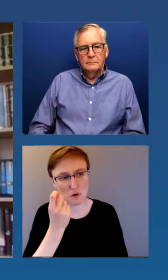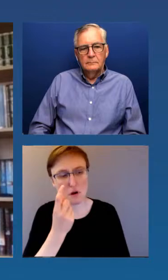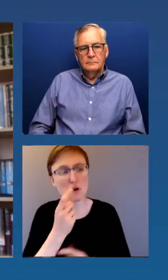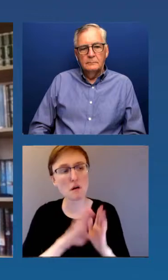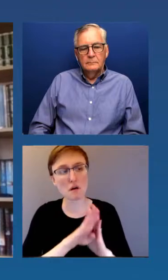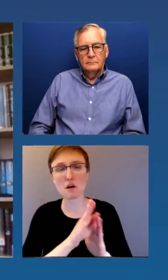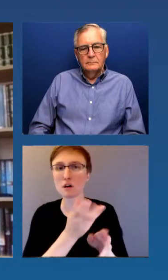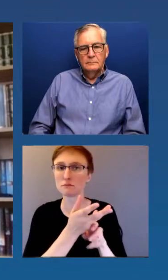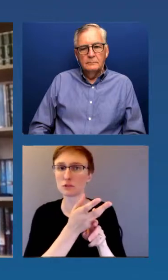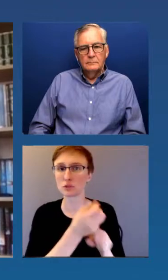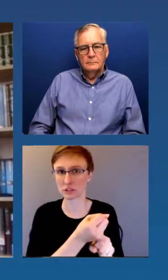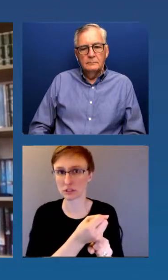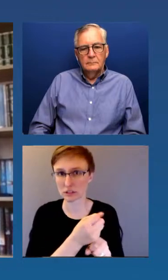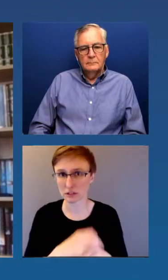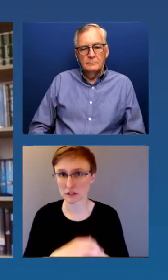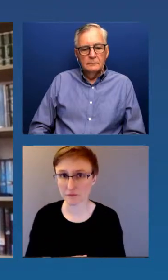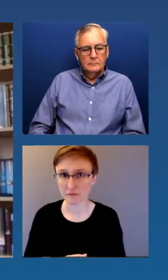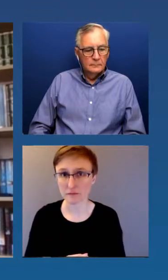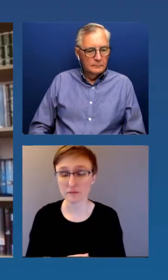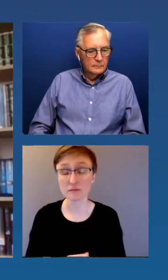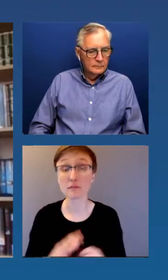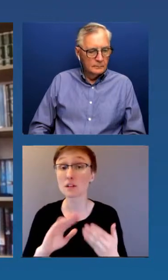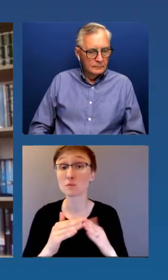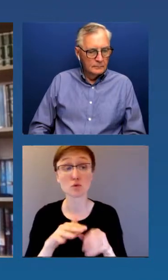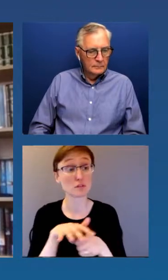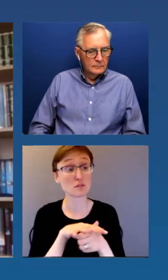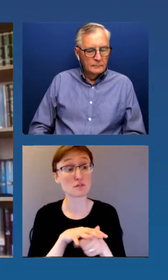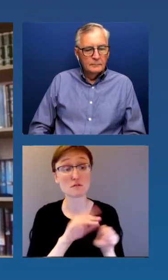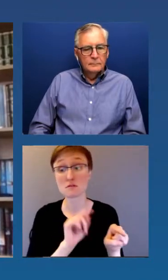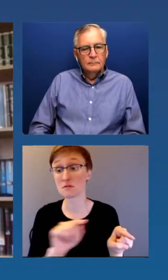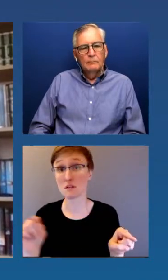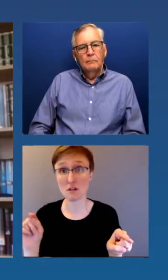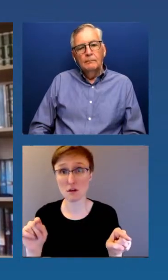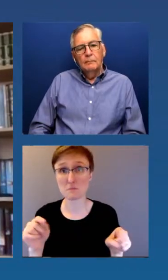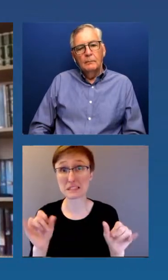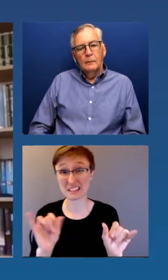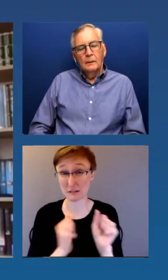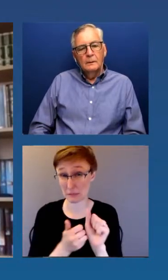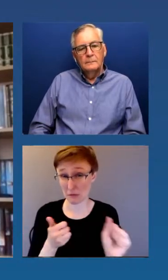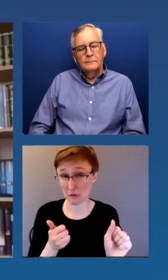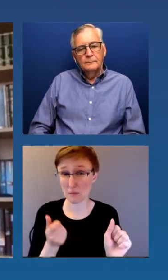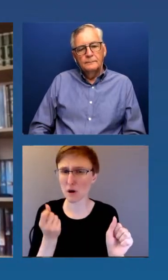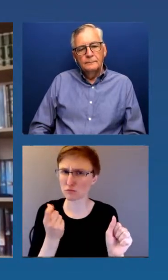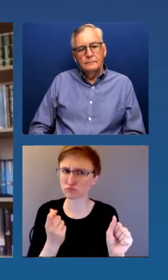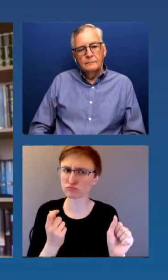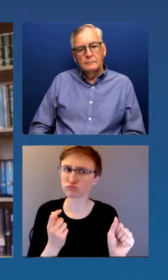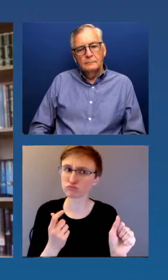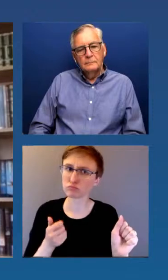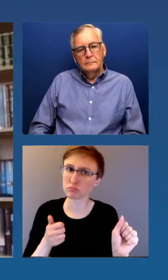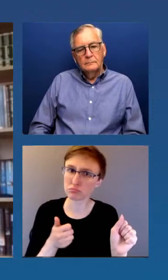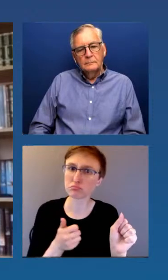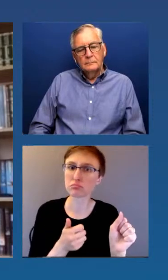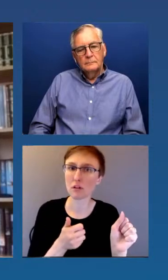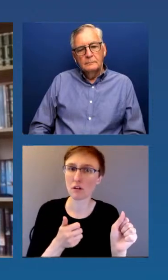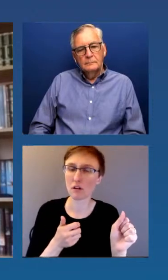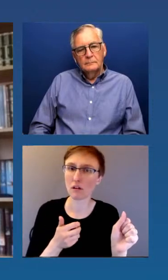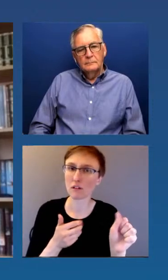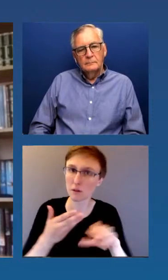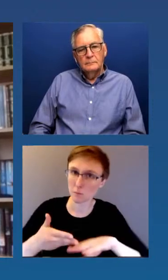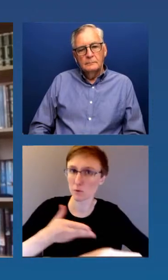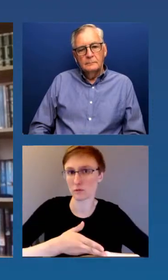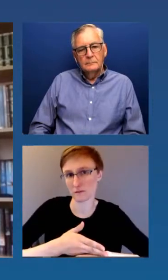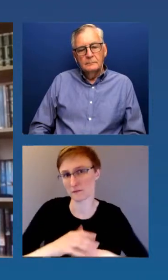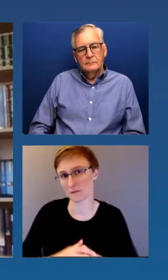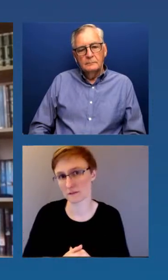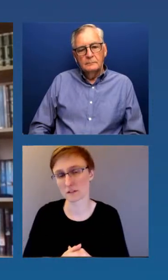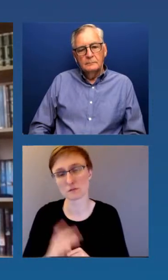story is, while these neighborhoods are still behind, there's been growth, there's been improvement. And that reflects the importance of time